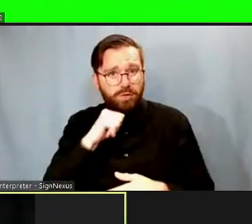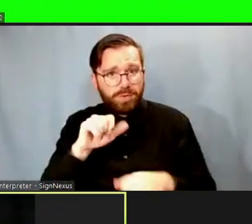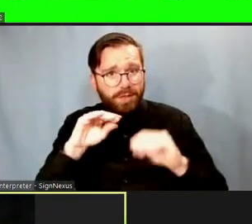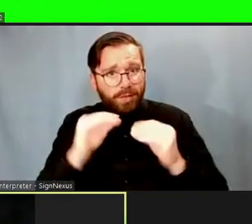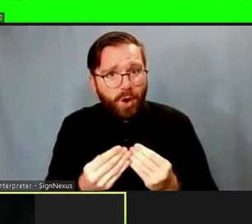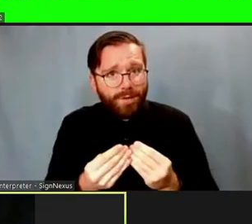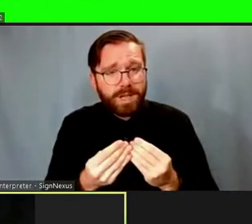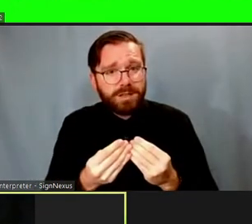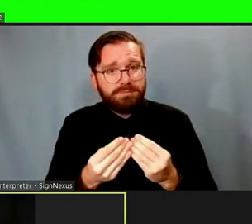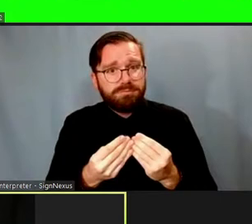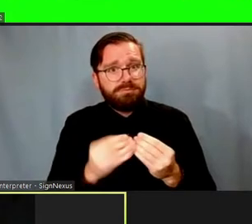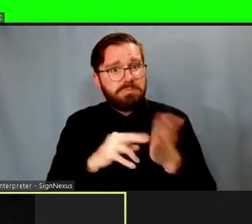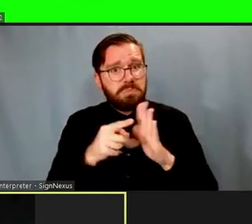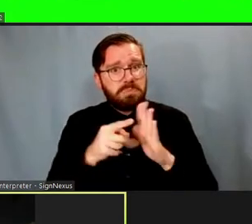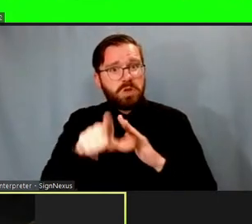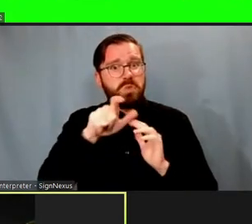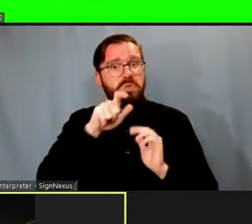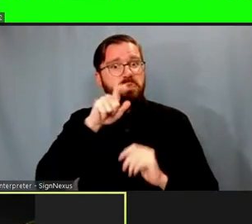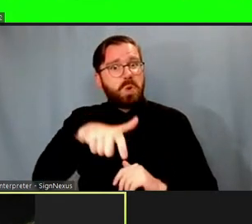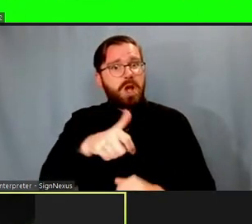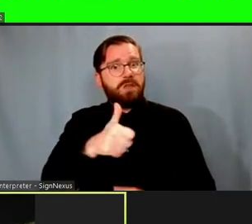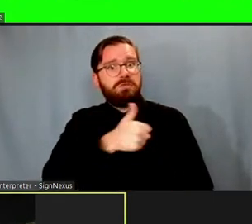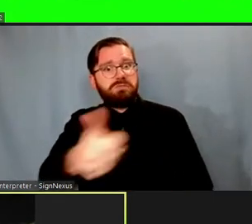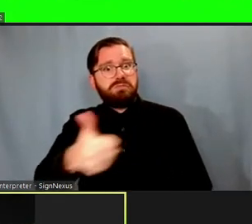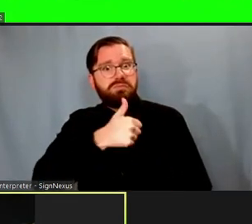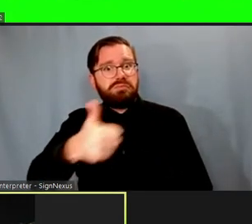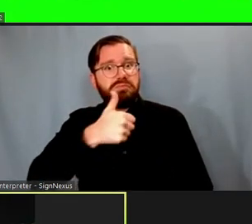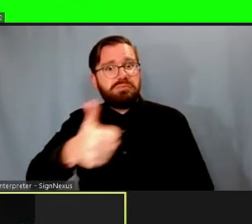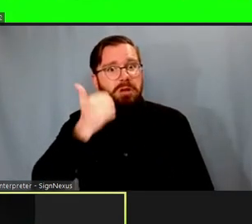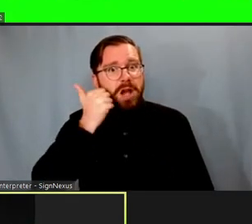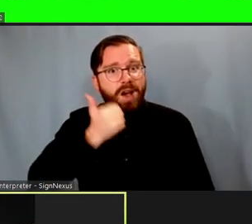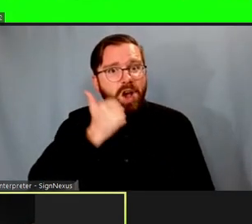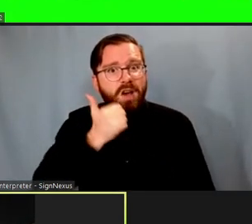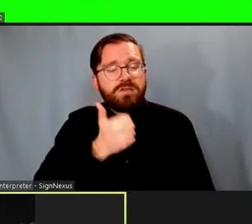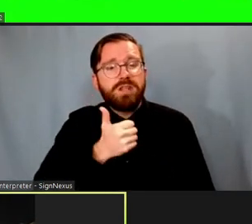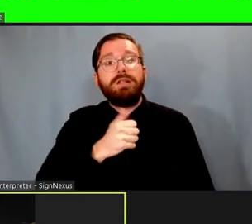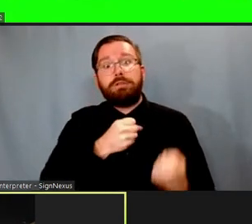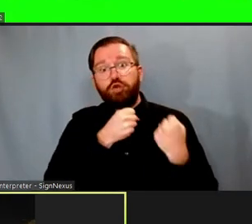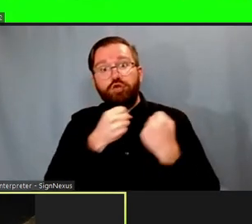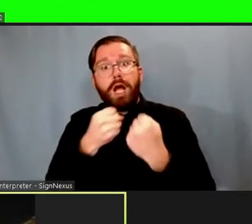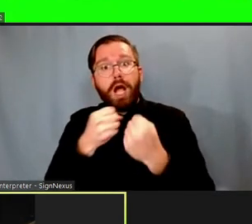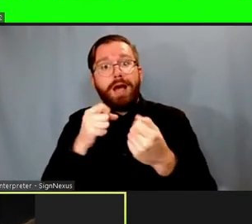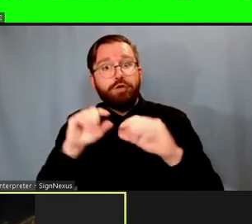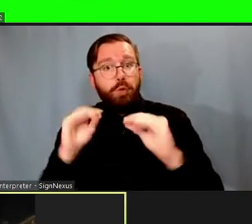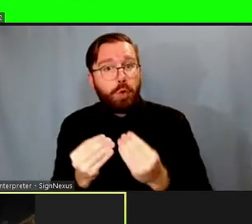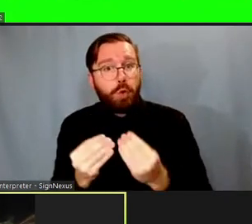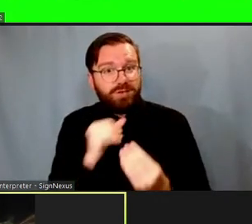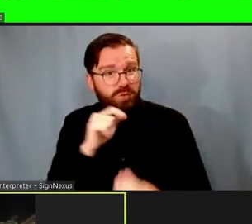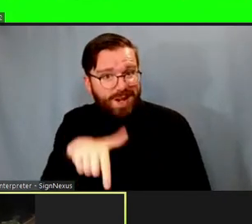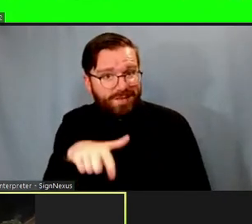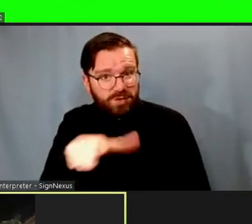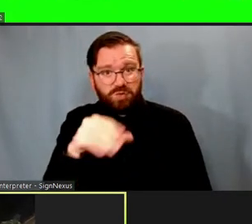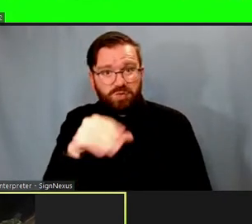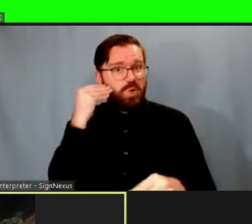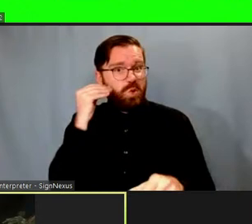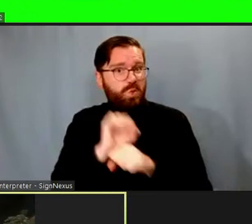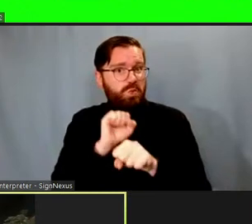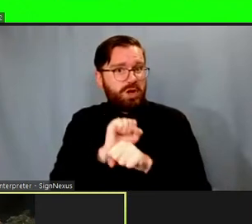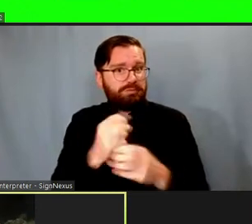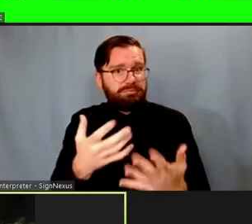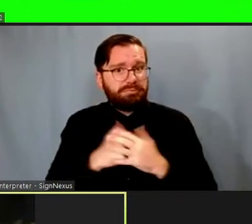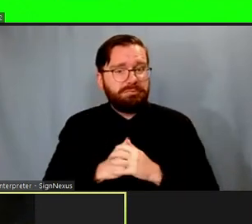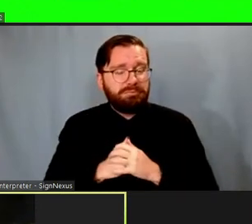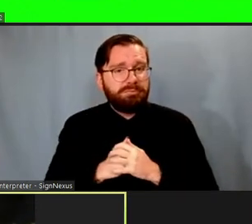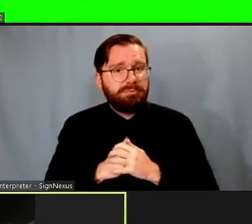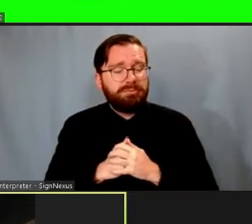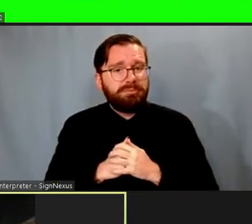don't have to travel to work every day and you don't have to commute into the office which is um i believe down the